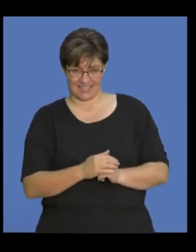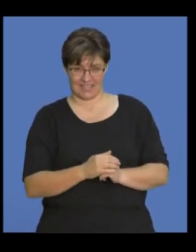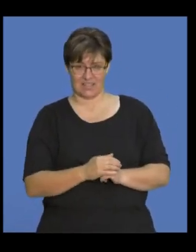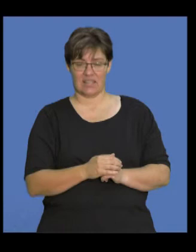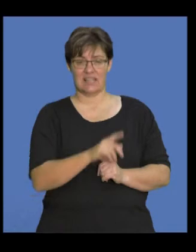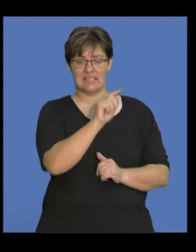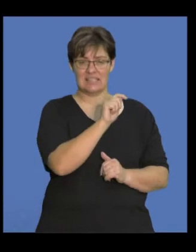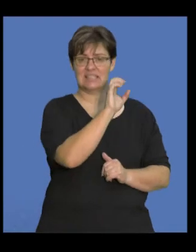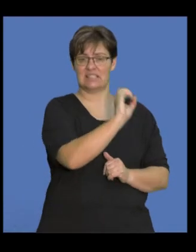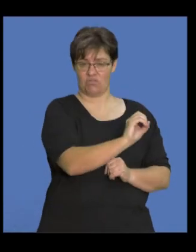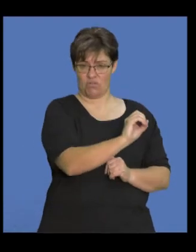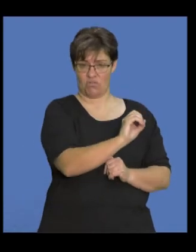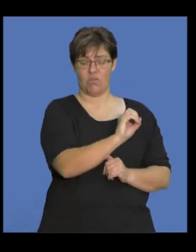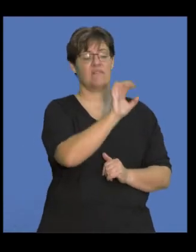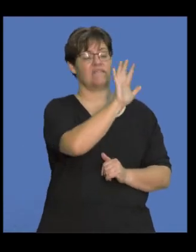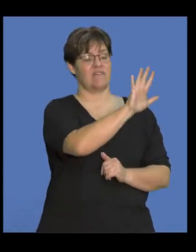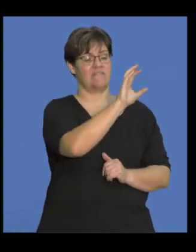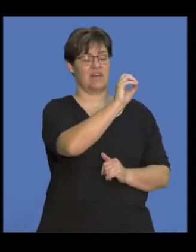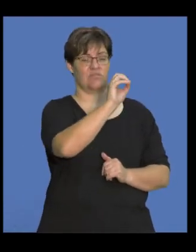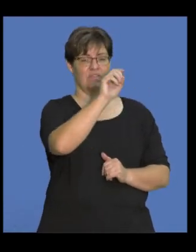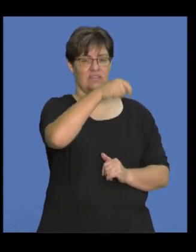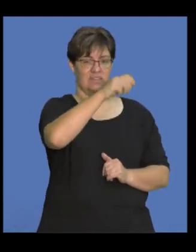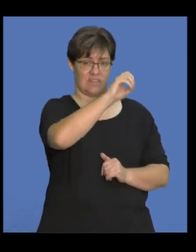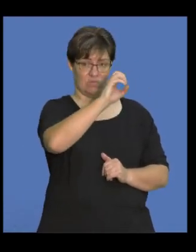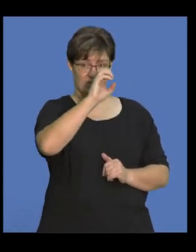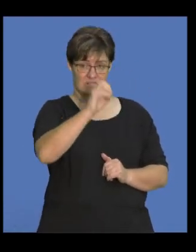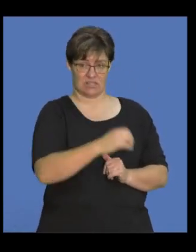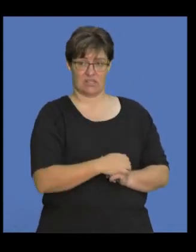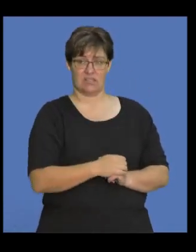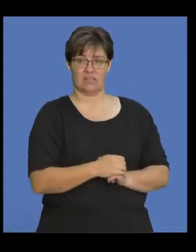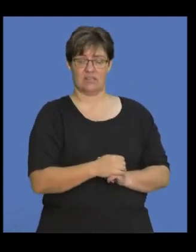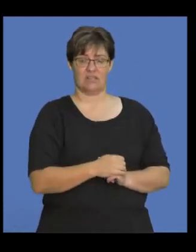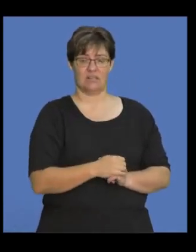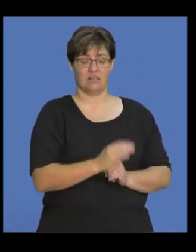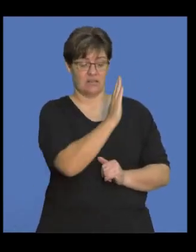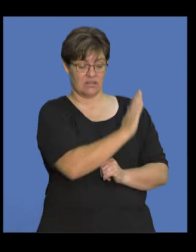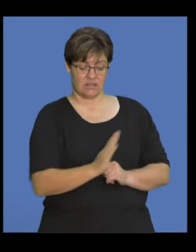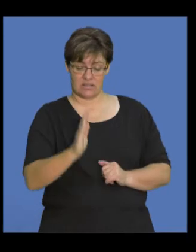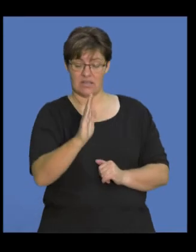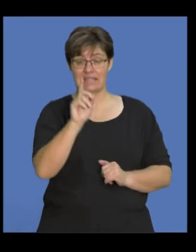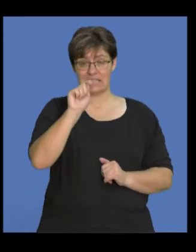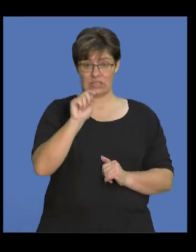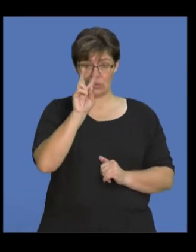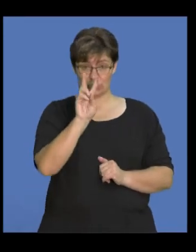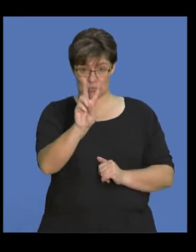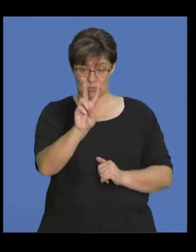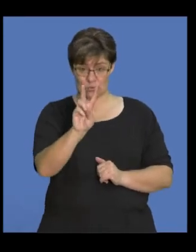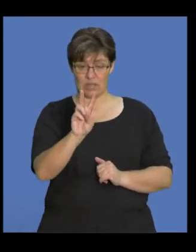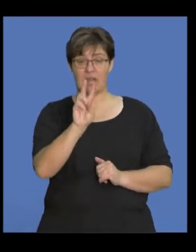at T0, Nceba invested that amount, which was the 500,000. But now at T2,